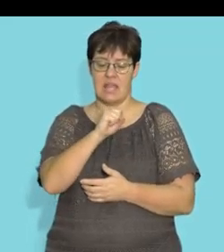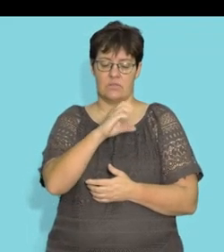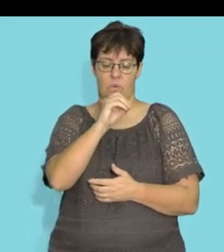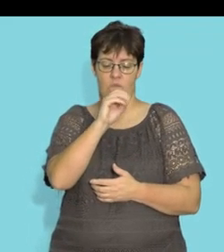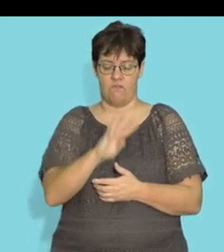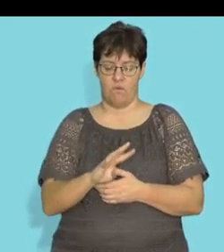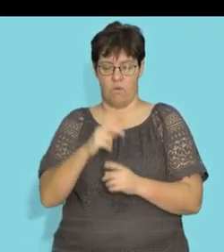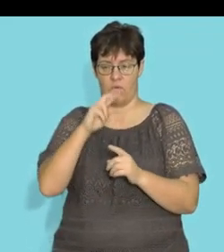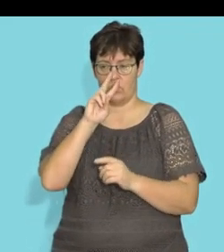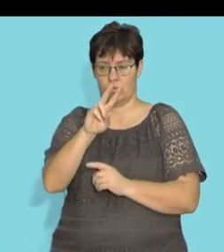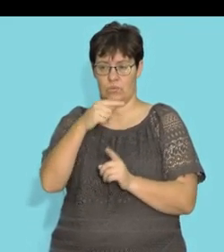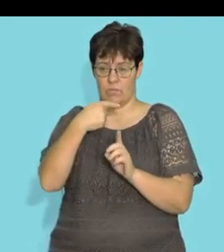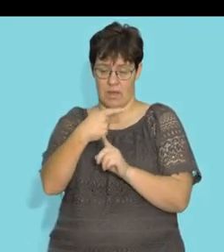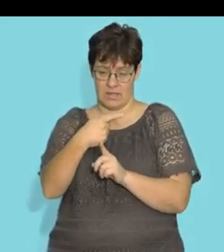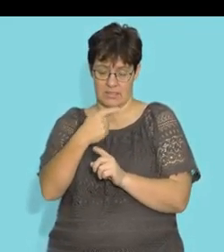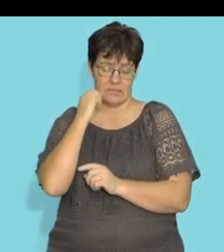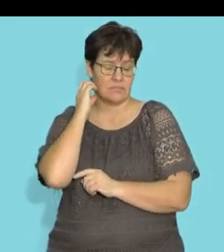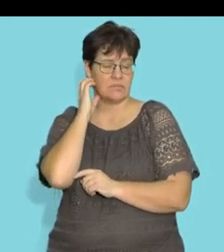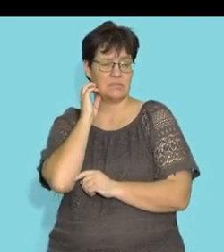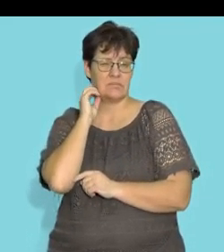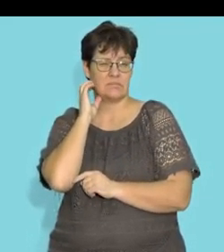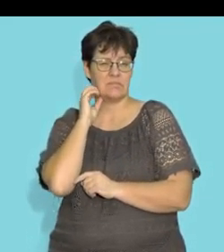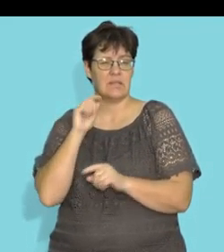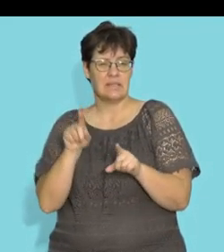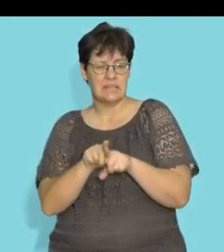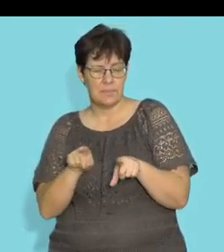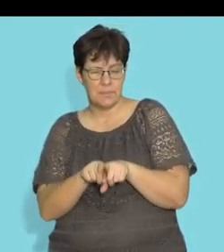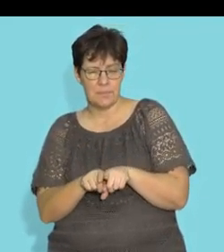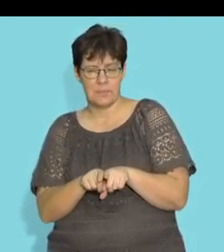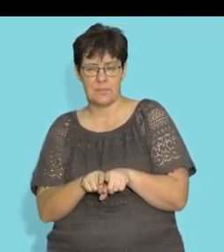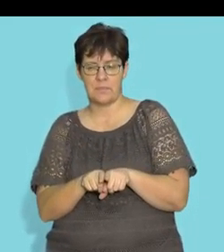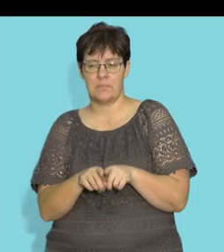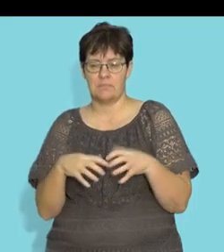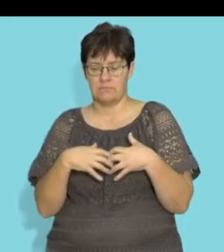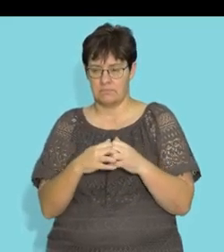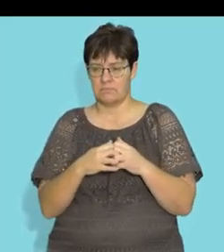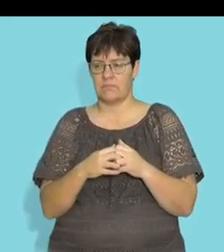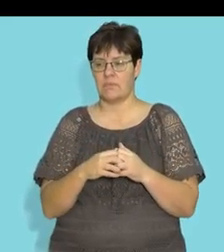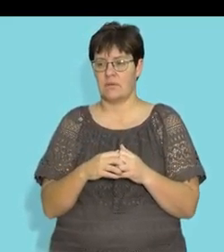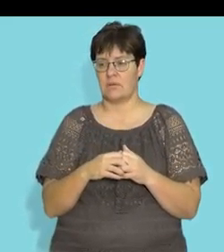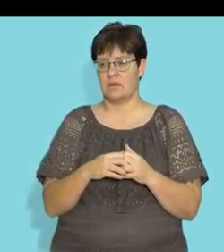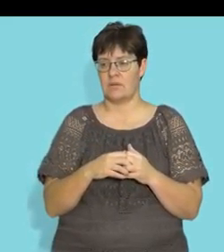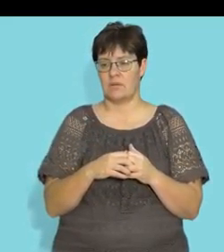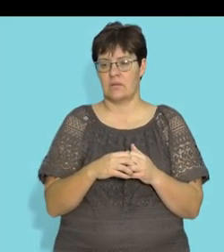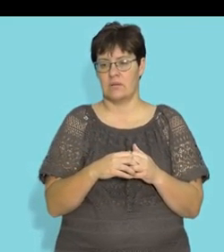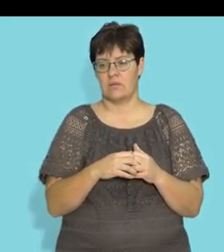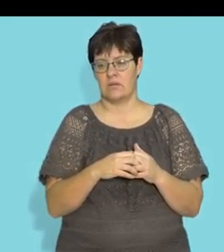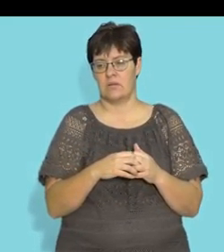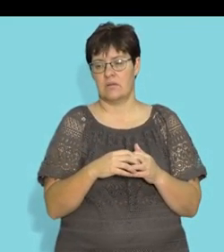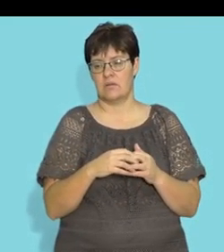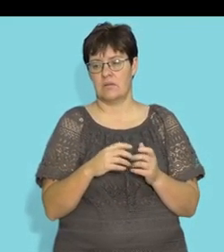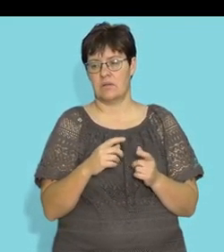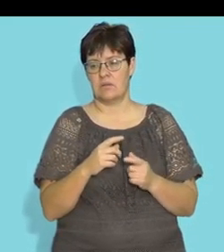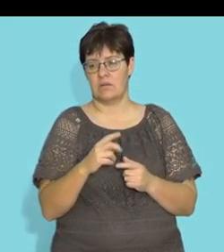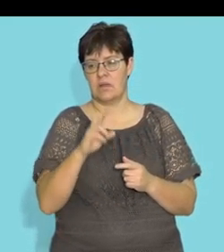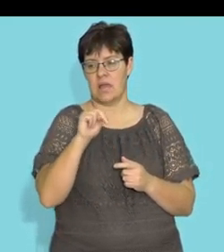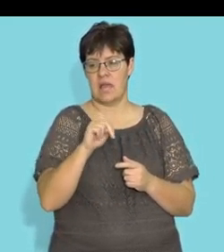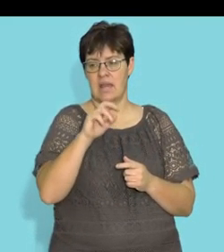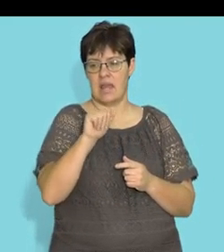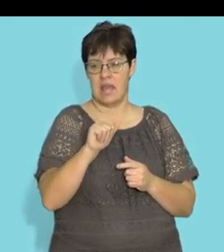both of these molecules will always try to dissolve as much as possible to form